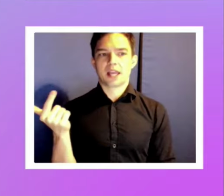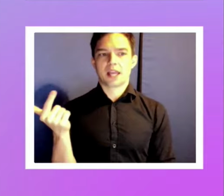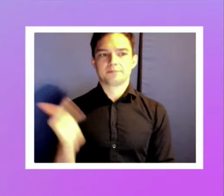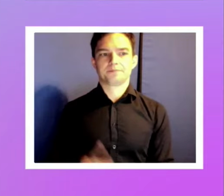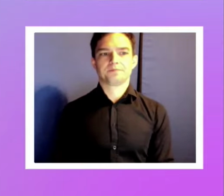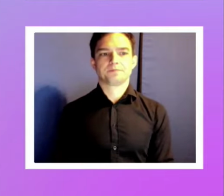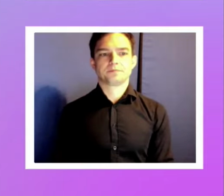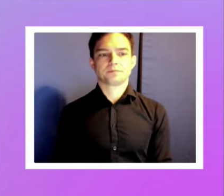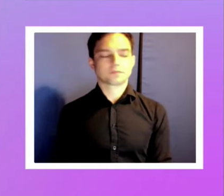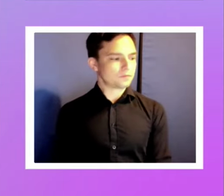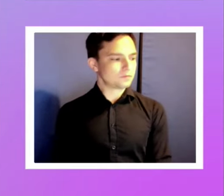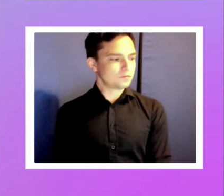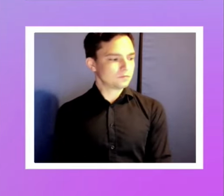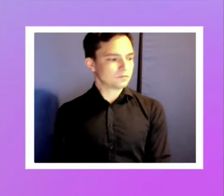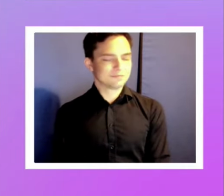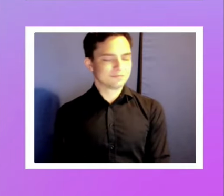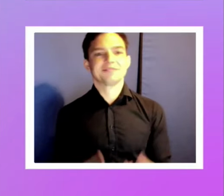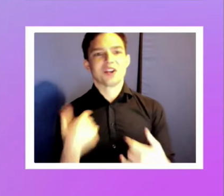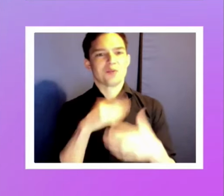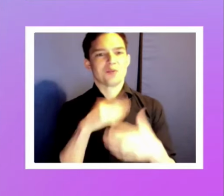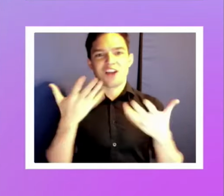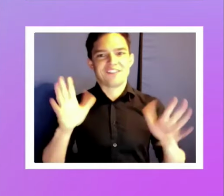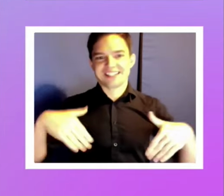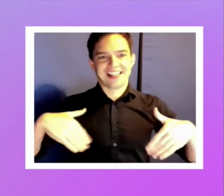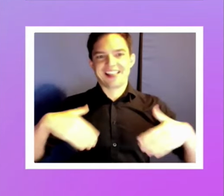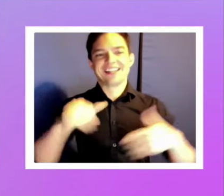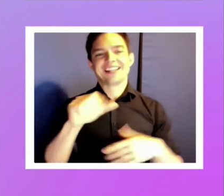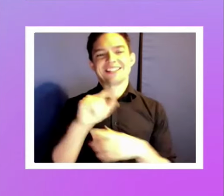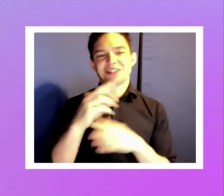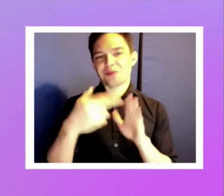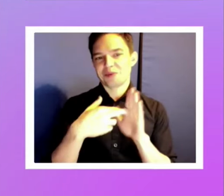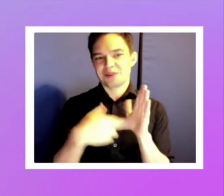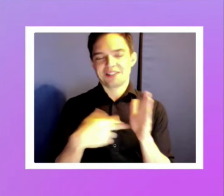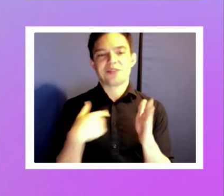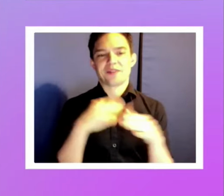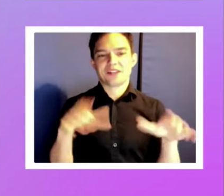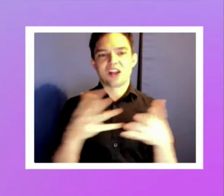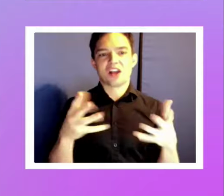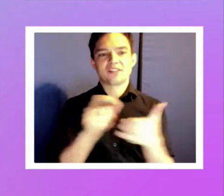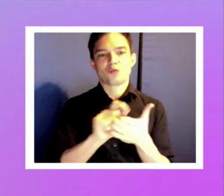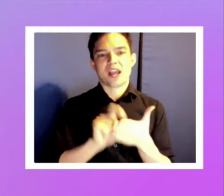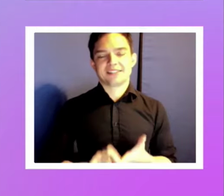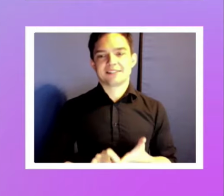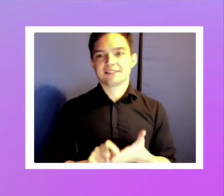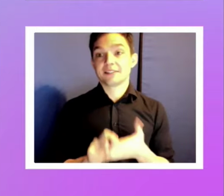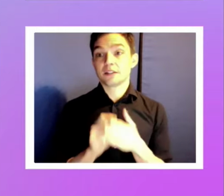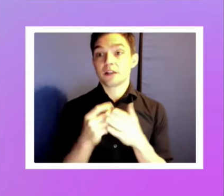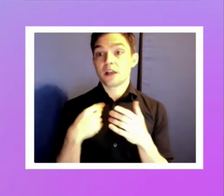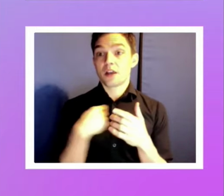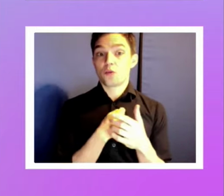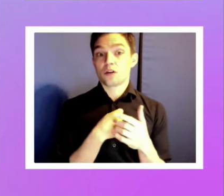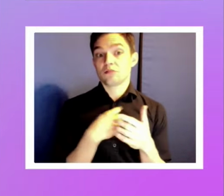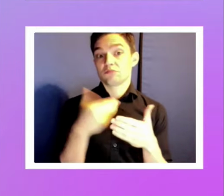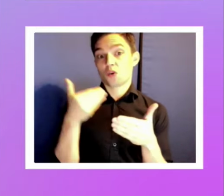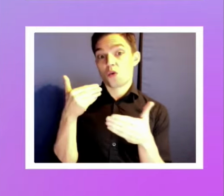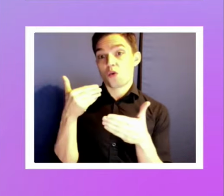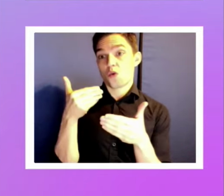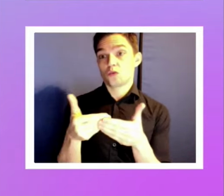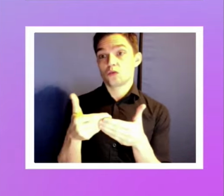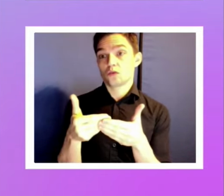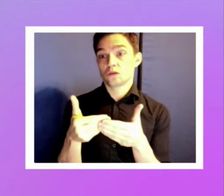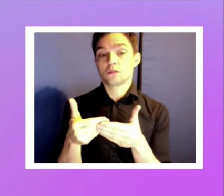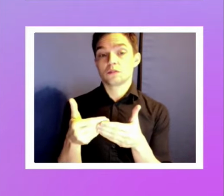WCAG. We're not done. ACT rules, we've done a lot of writing, and we're very close